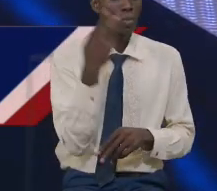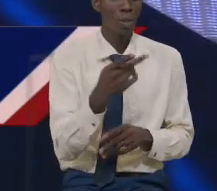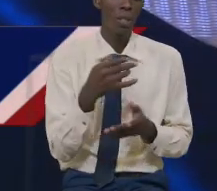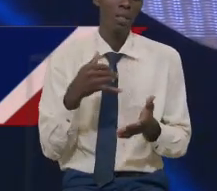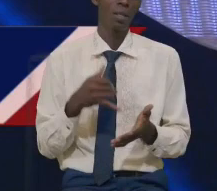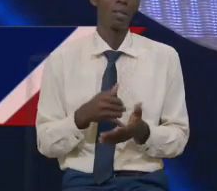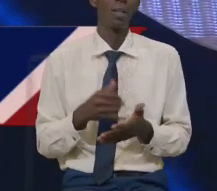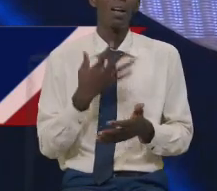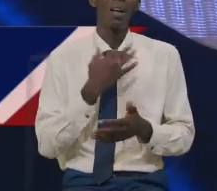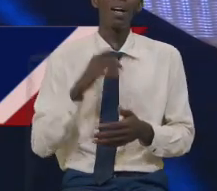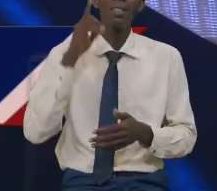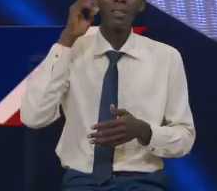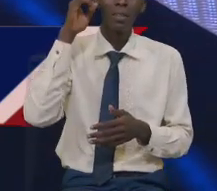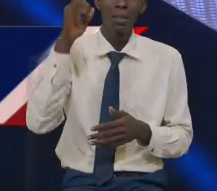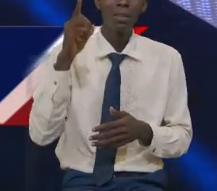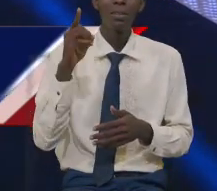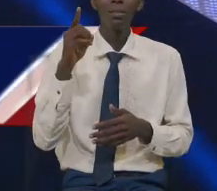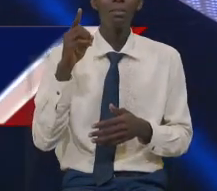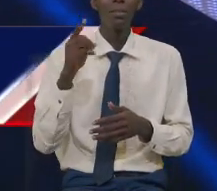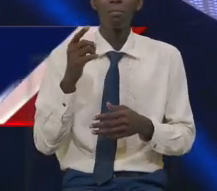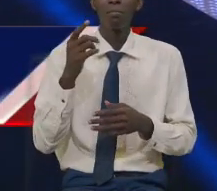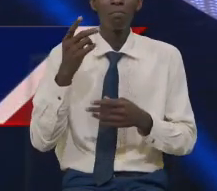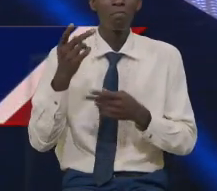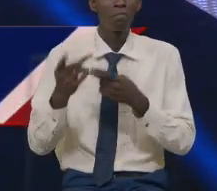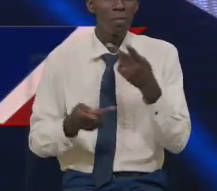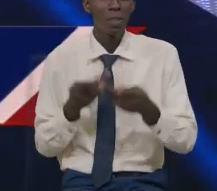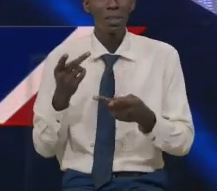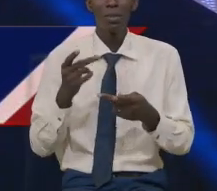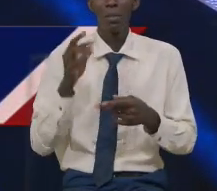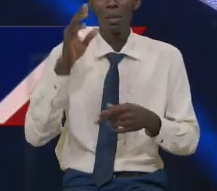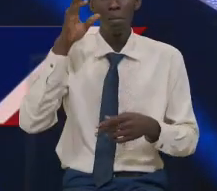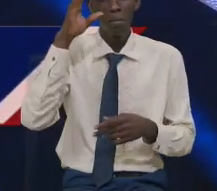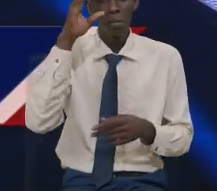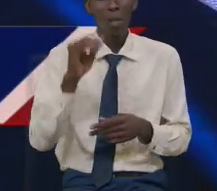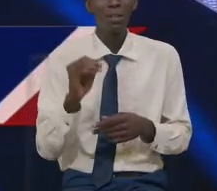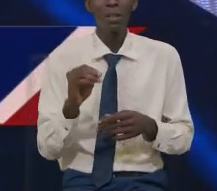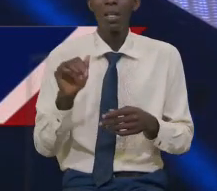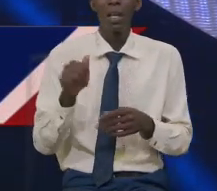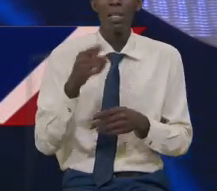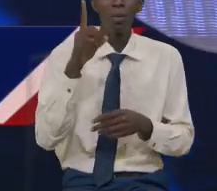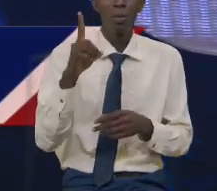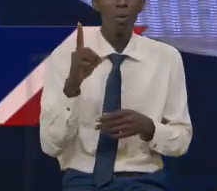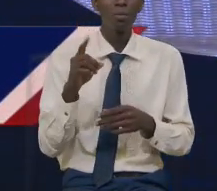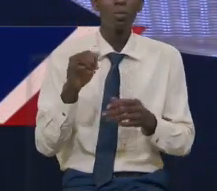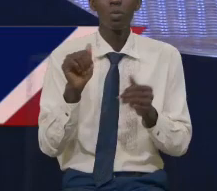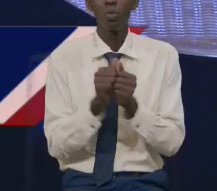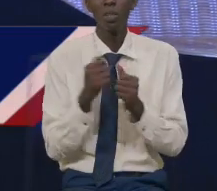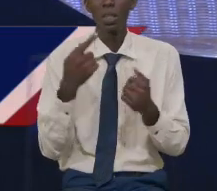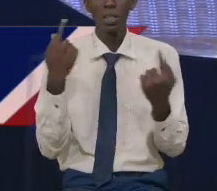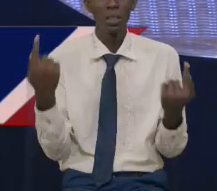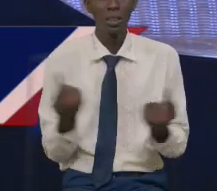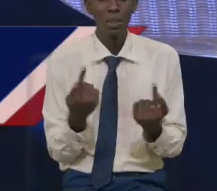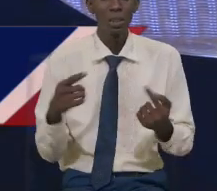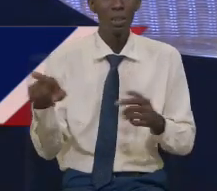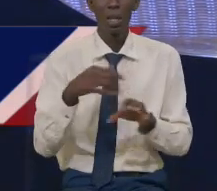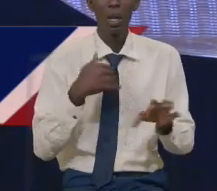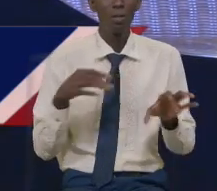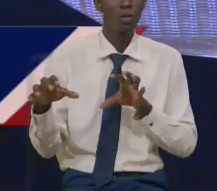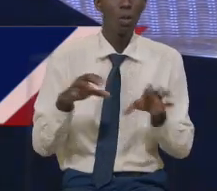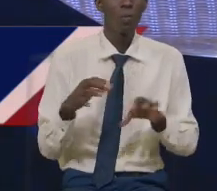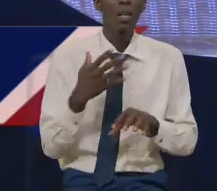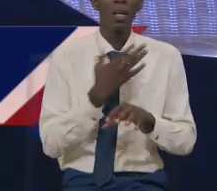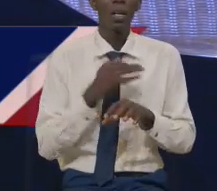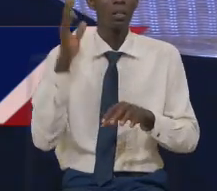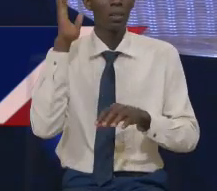he visits man. He visits every sinner with the sin they have committed and overthrows